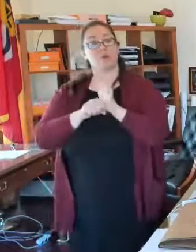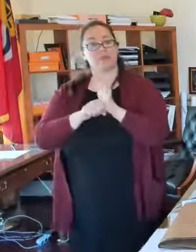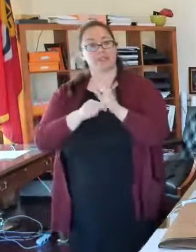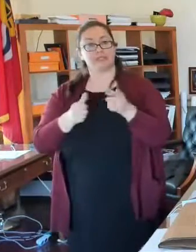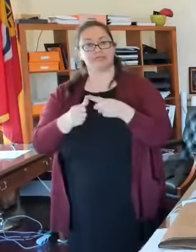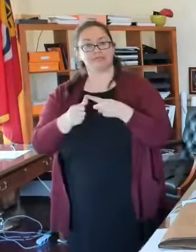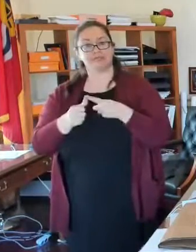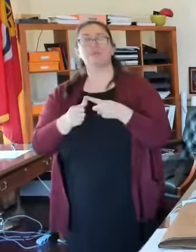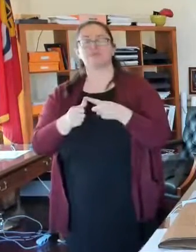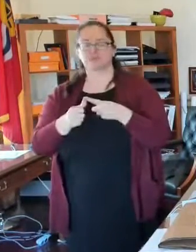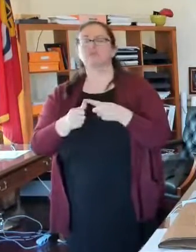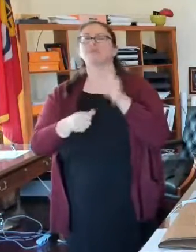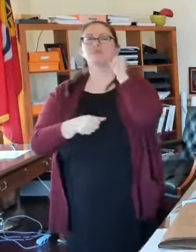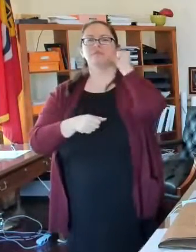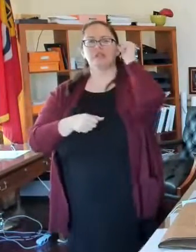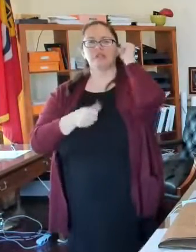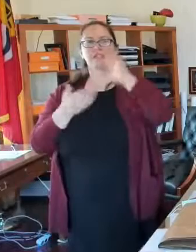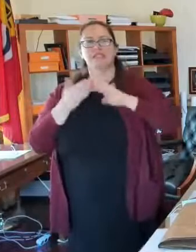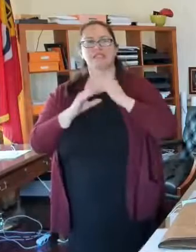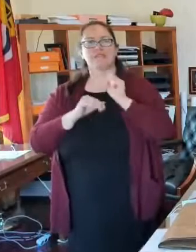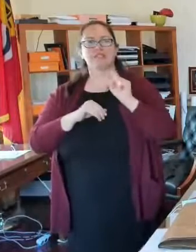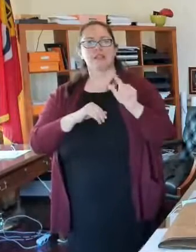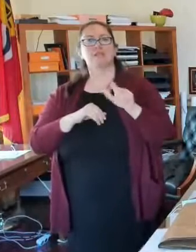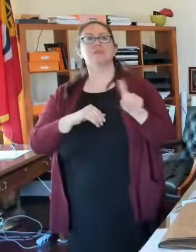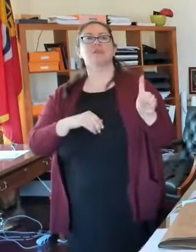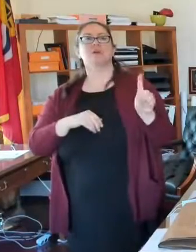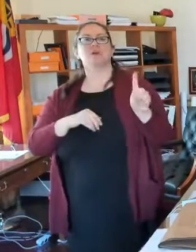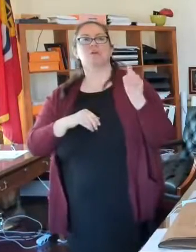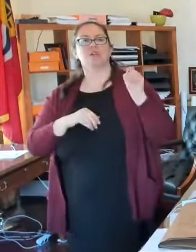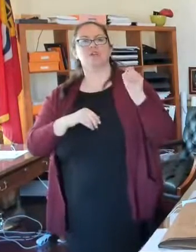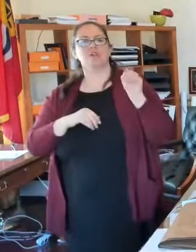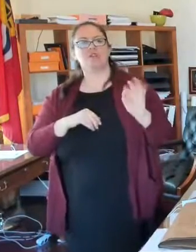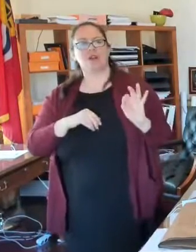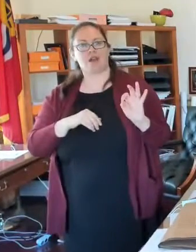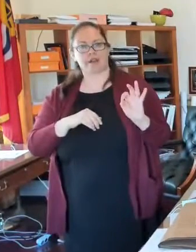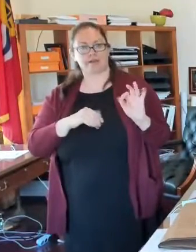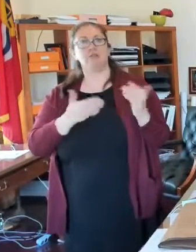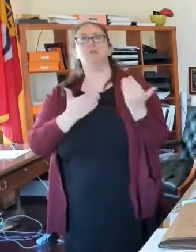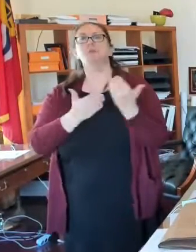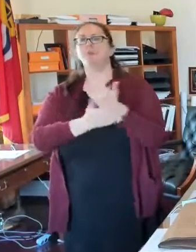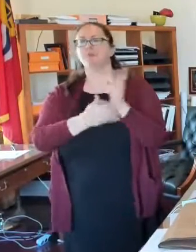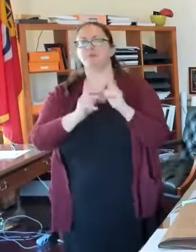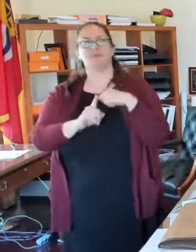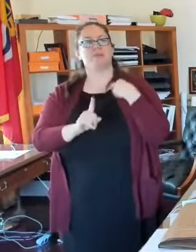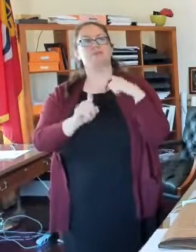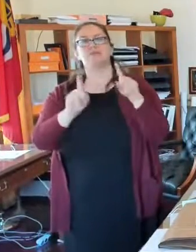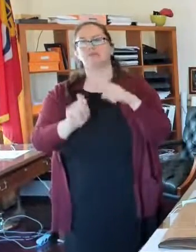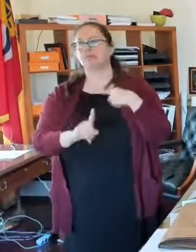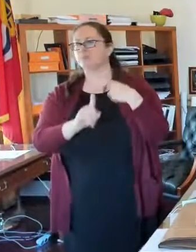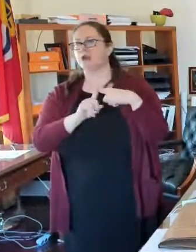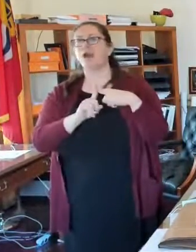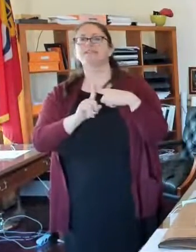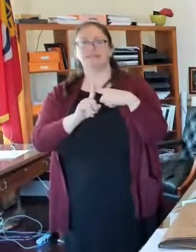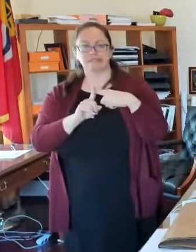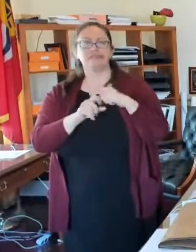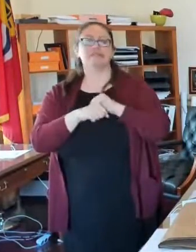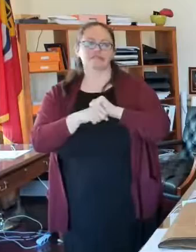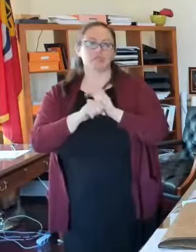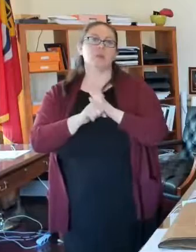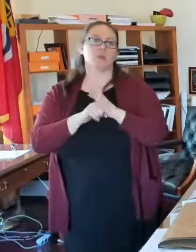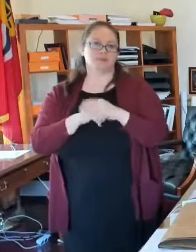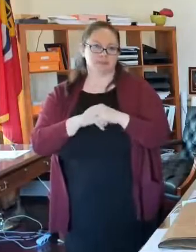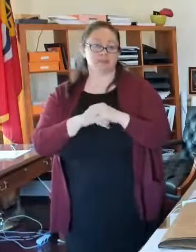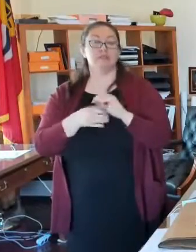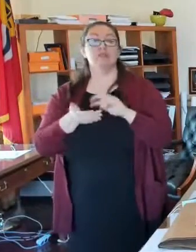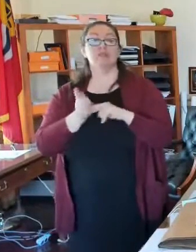Yesterday, the city of St. Louis had 109 new positive tests for COVID. That brings